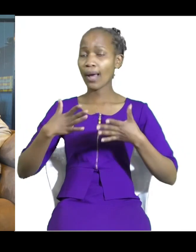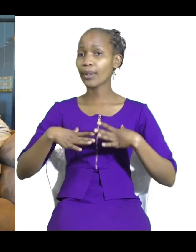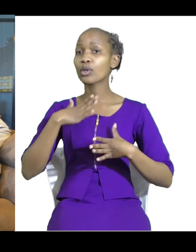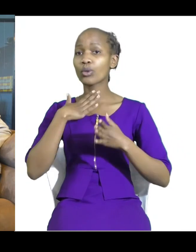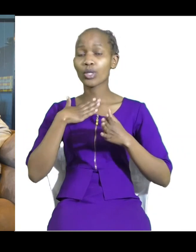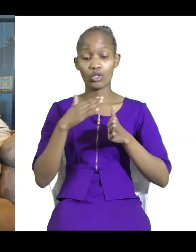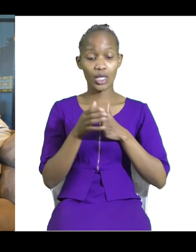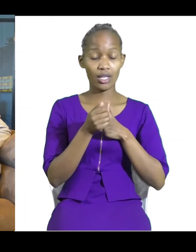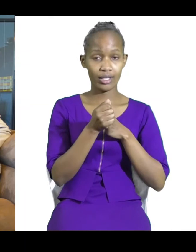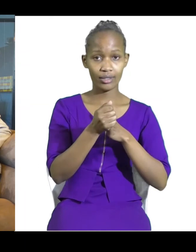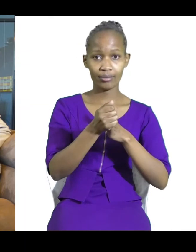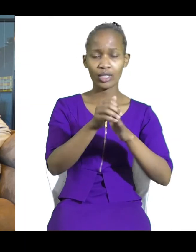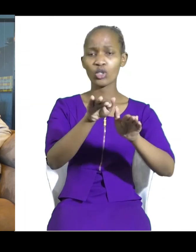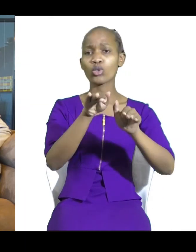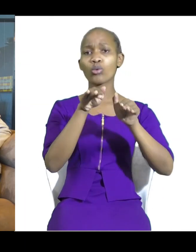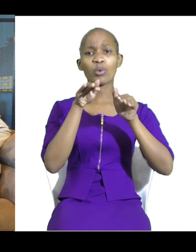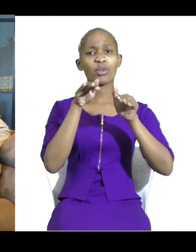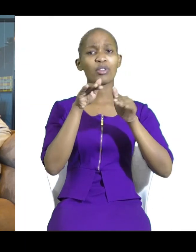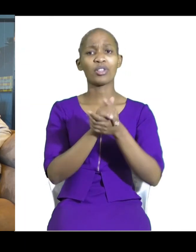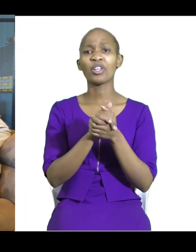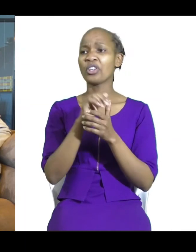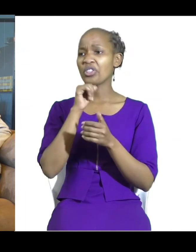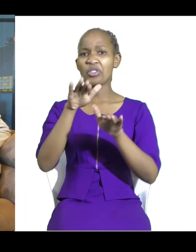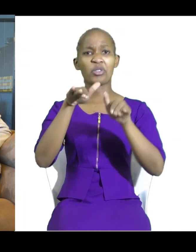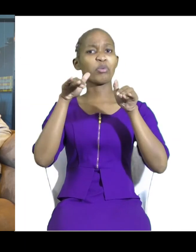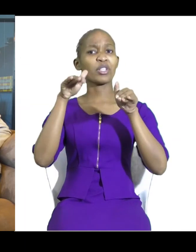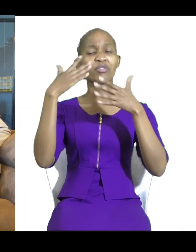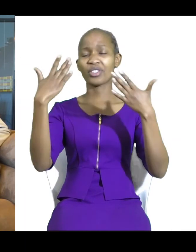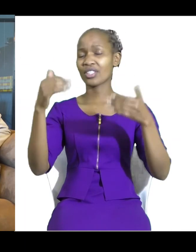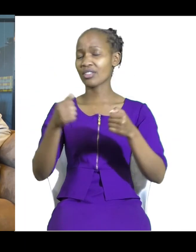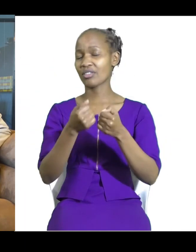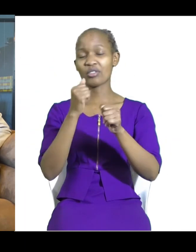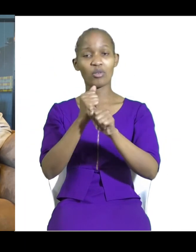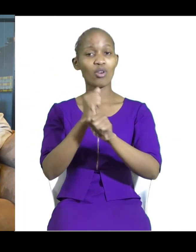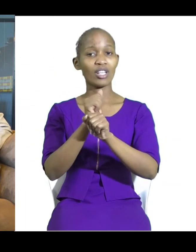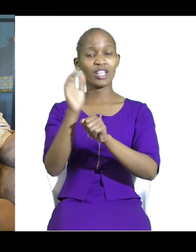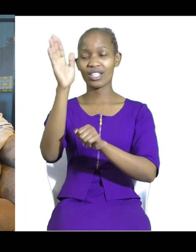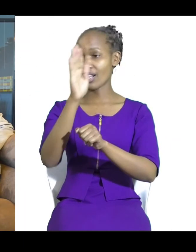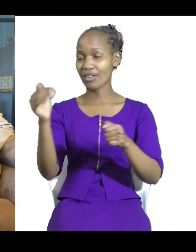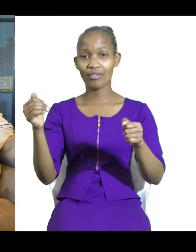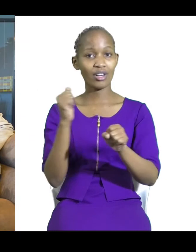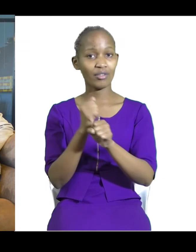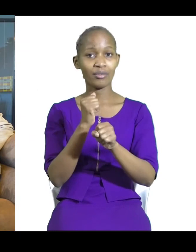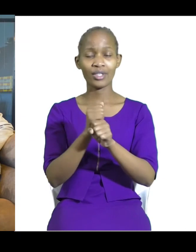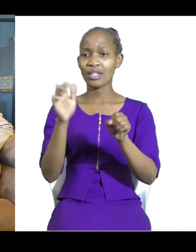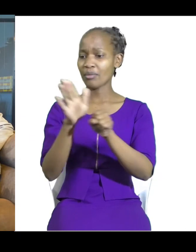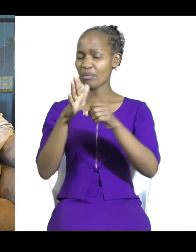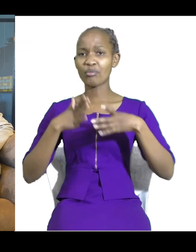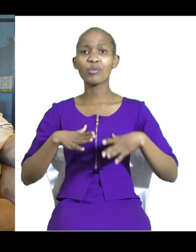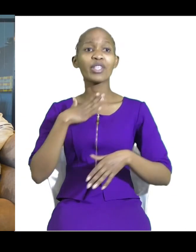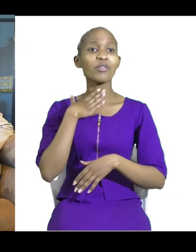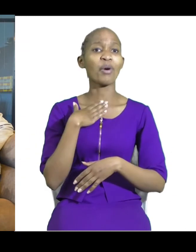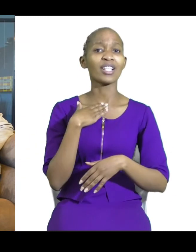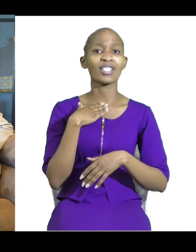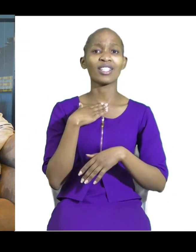step in the leadership space to wait for the million magic for them to make any change, because Yeah. it will never come. Most people are waiting for